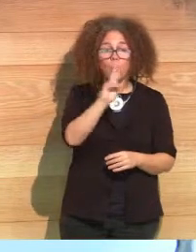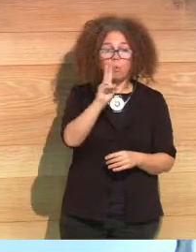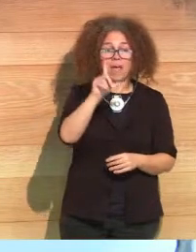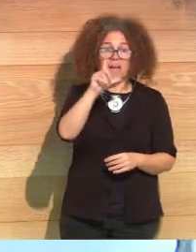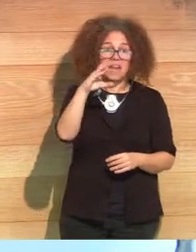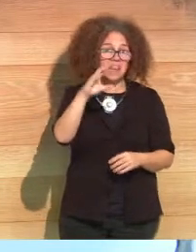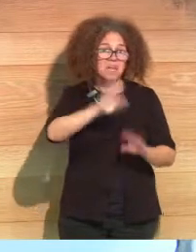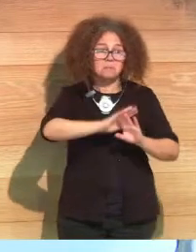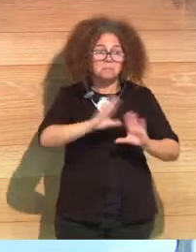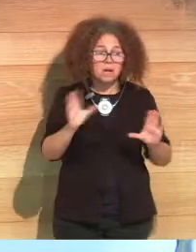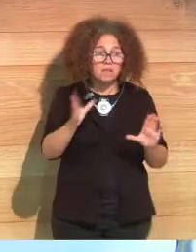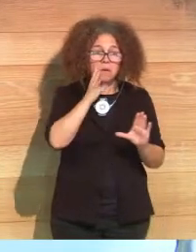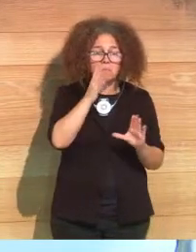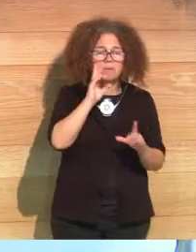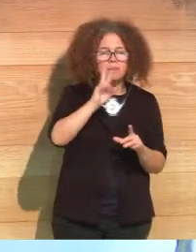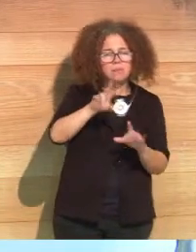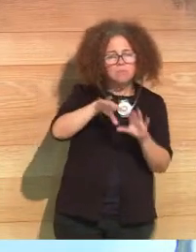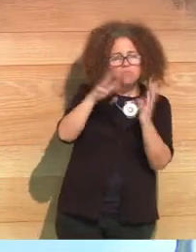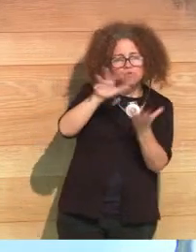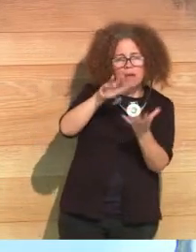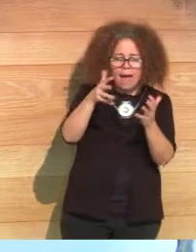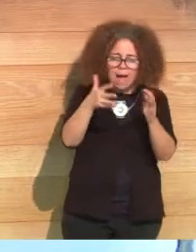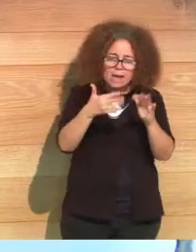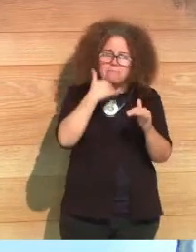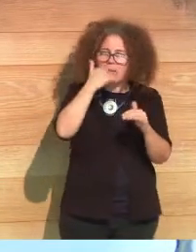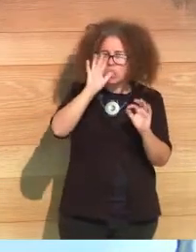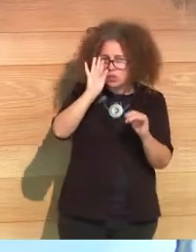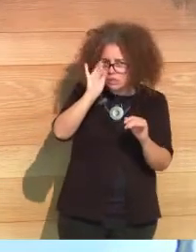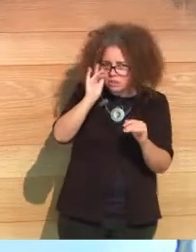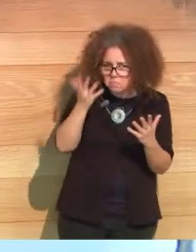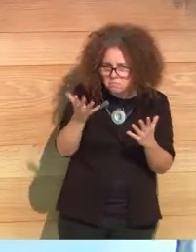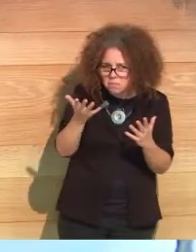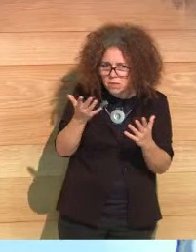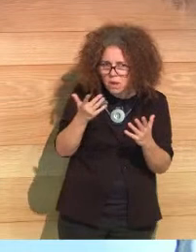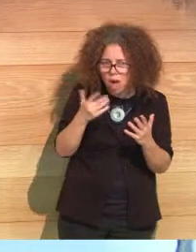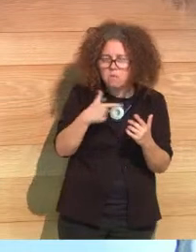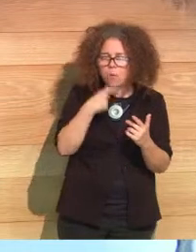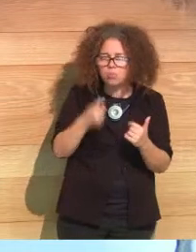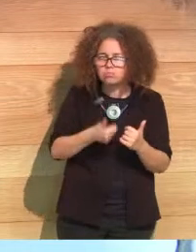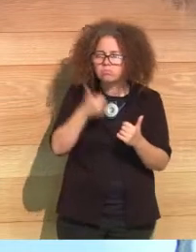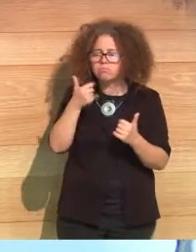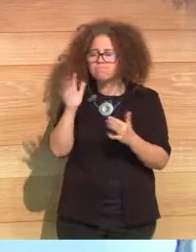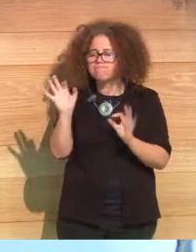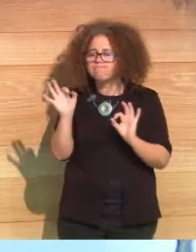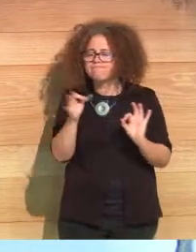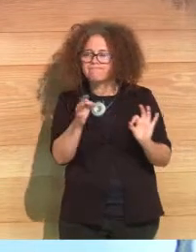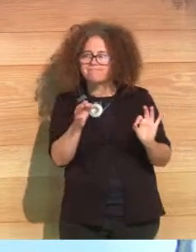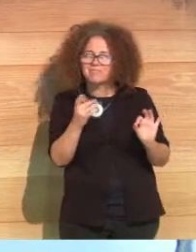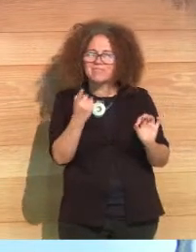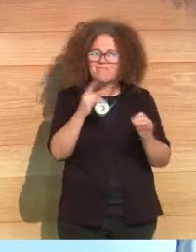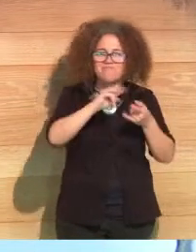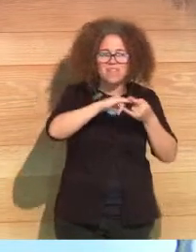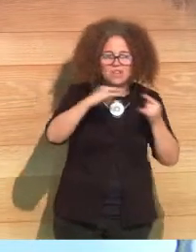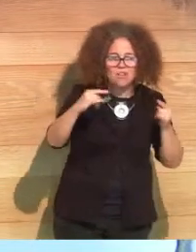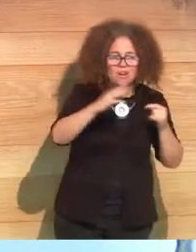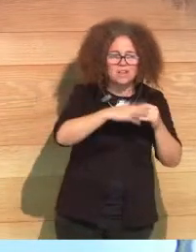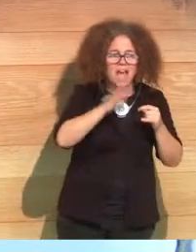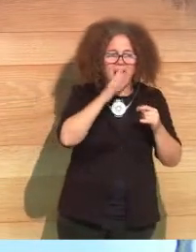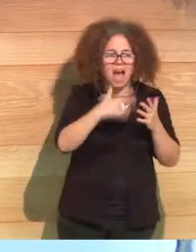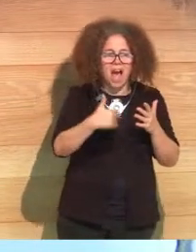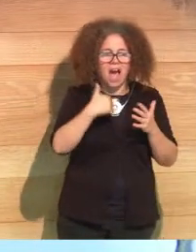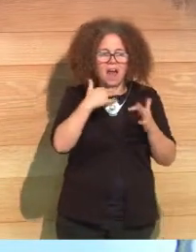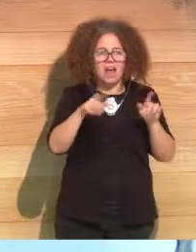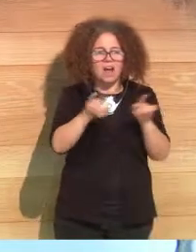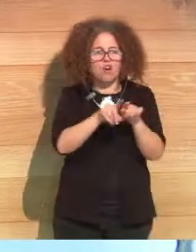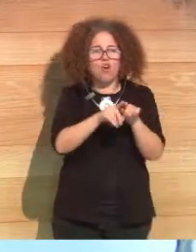slightly. So we still want to use technology. I still want to consume gadgets. But now that I understand the